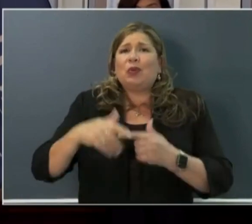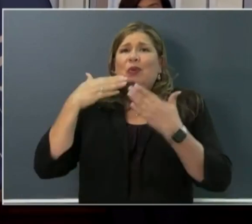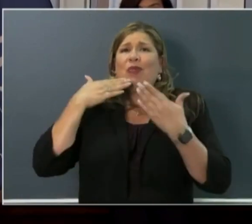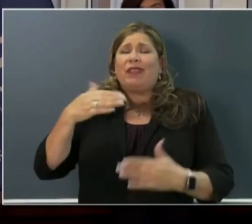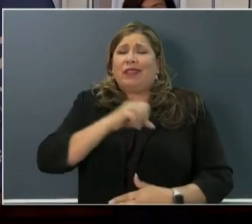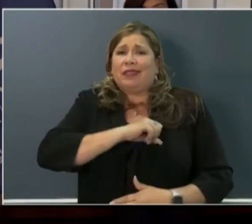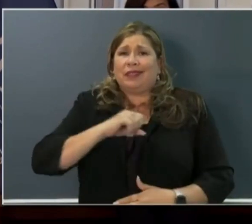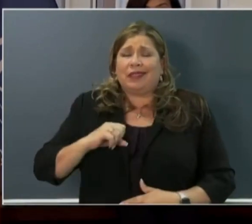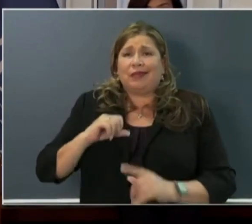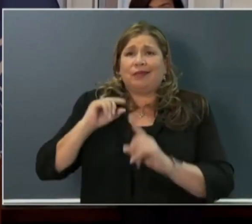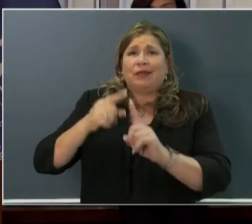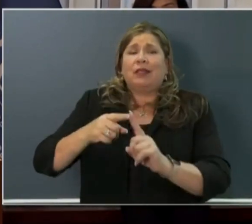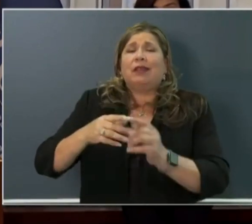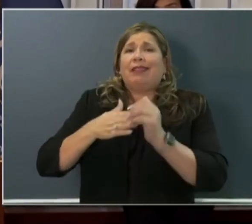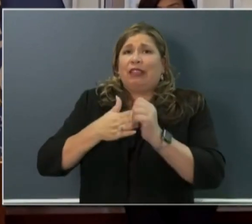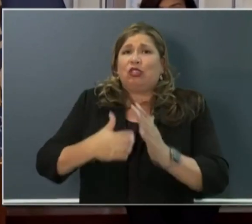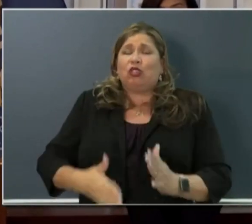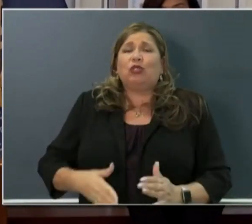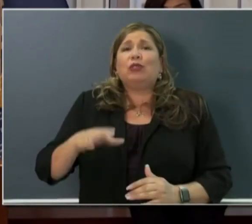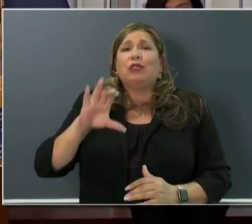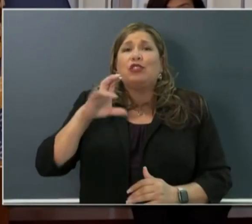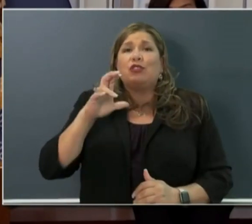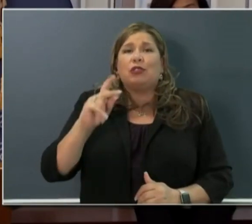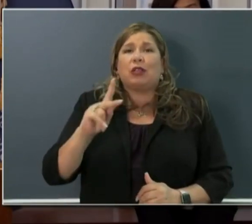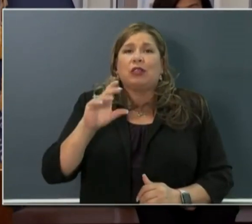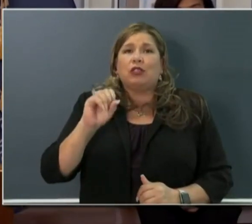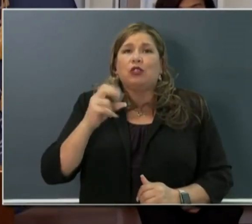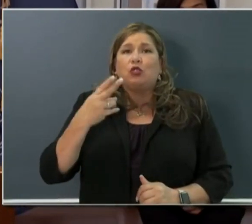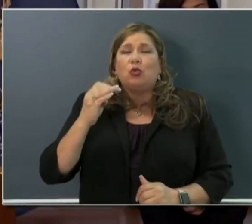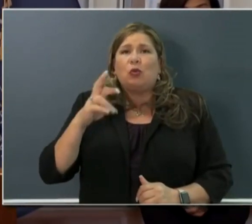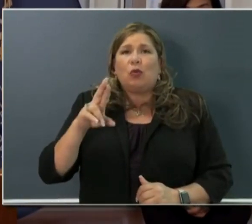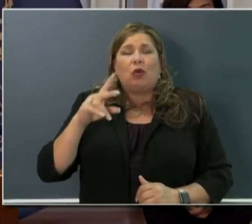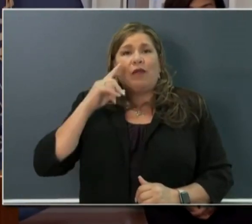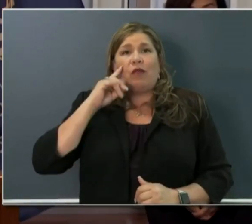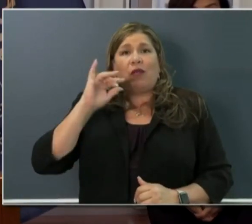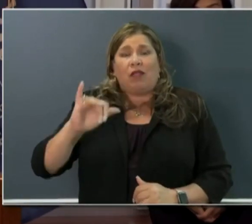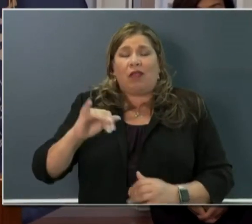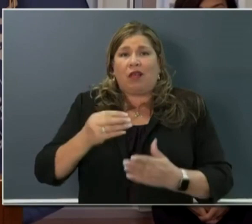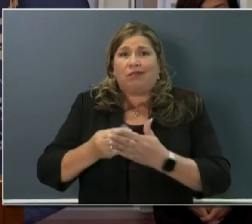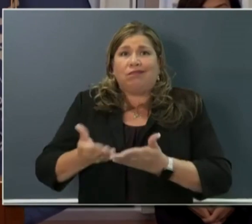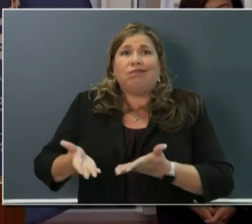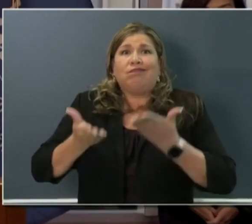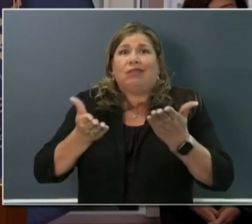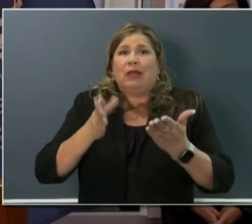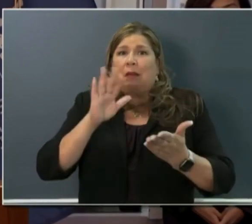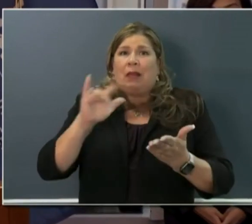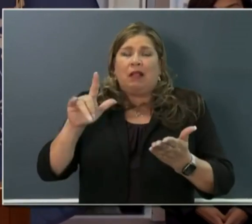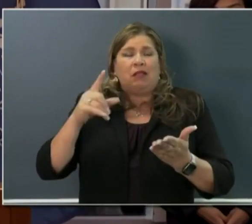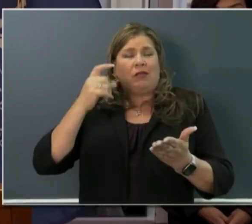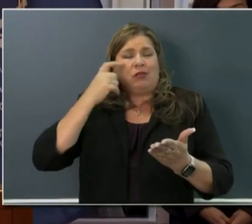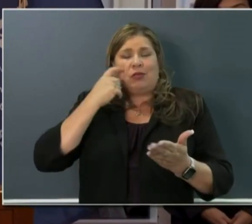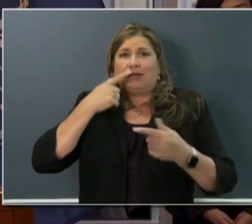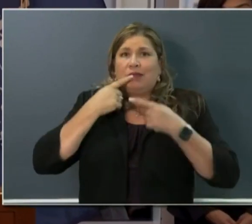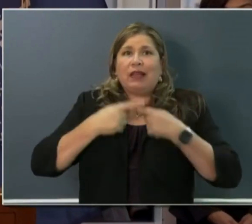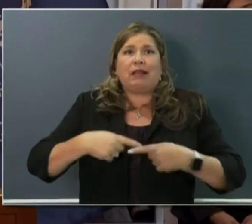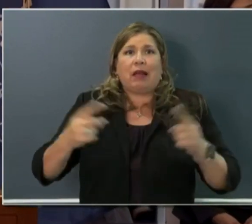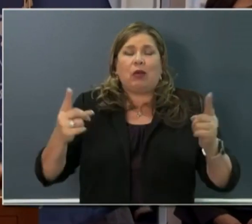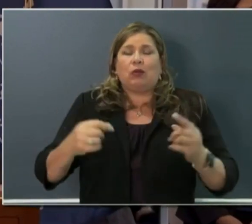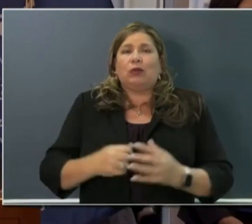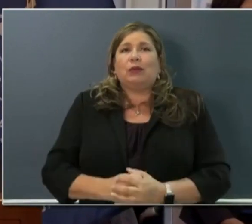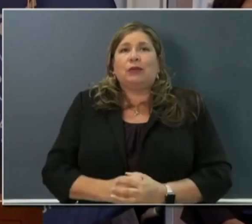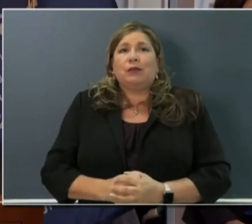Chuck Schumer, for the stimulus bill that was just announced. We are